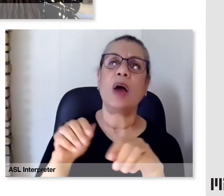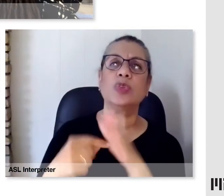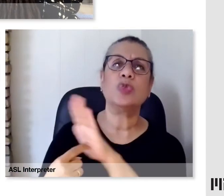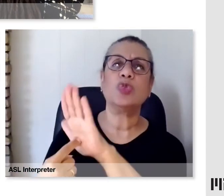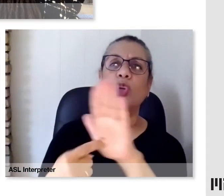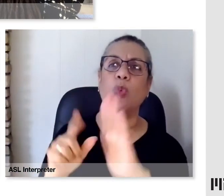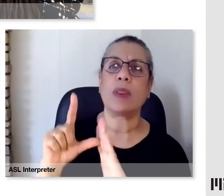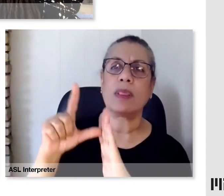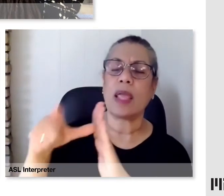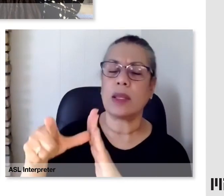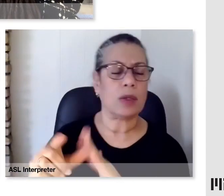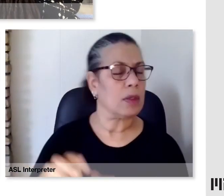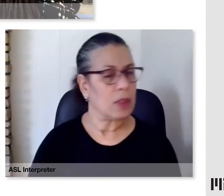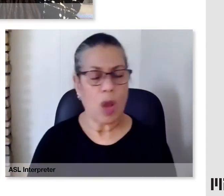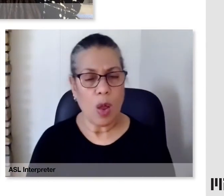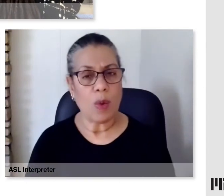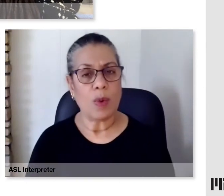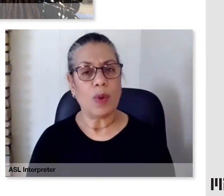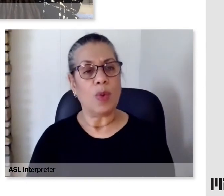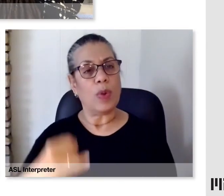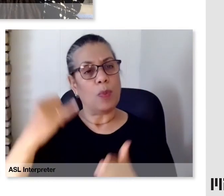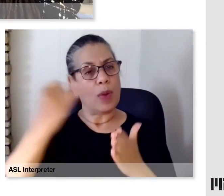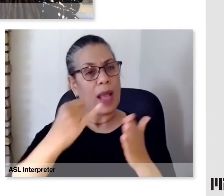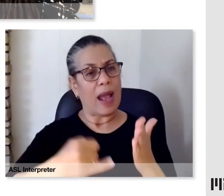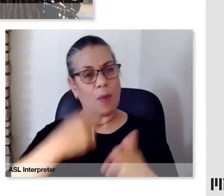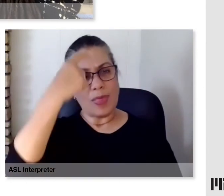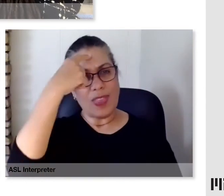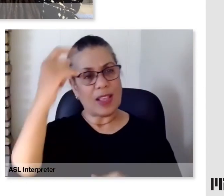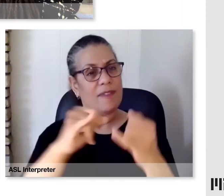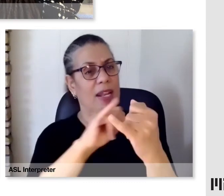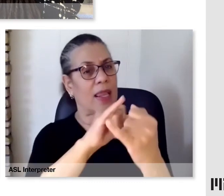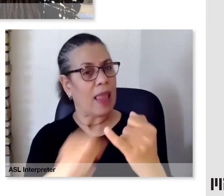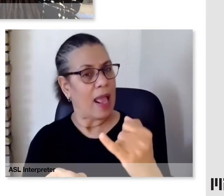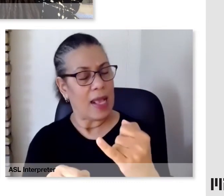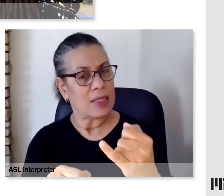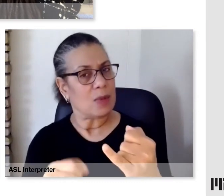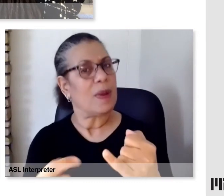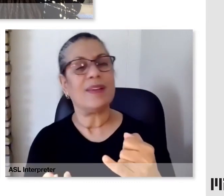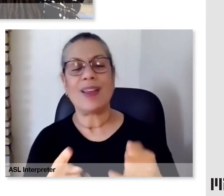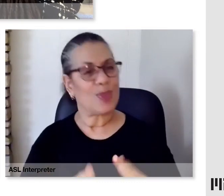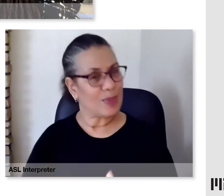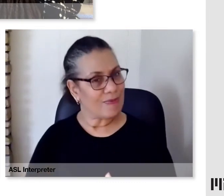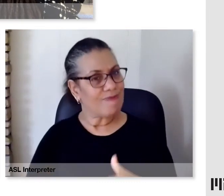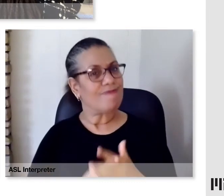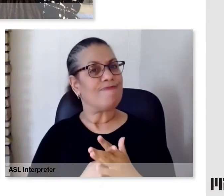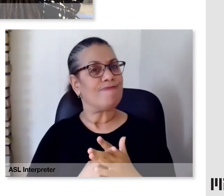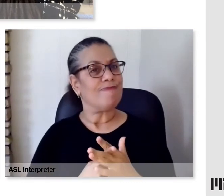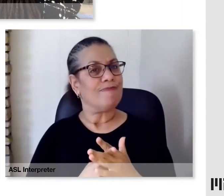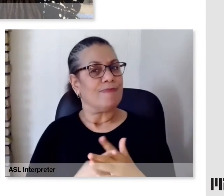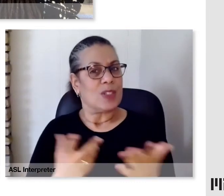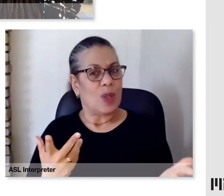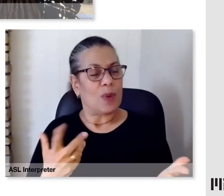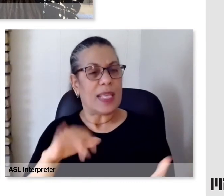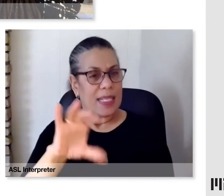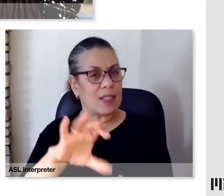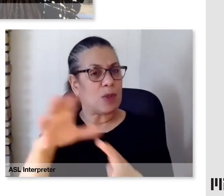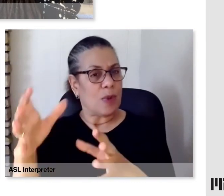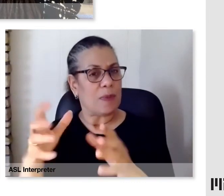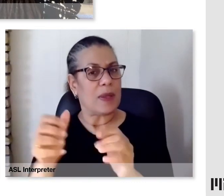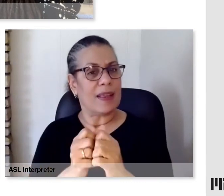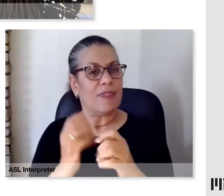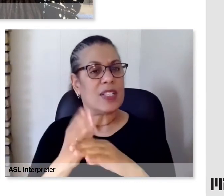know, so when, you know, when arts are thought of as that in that instrumental way, it often leads to them being that kind of